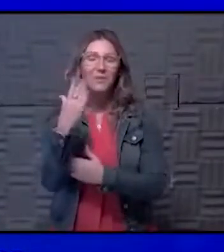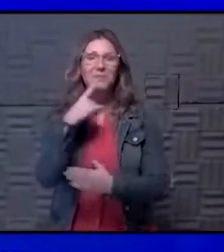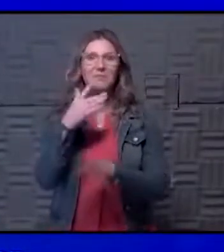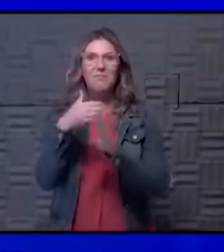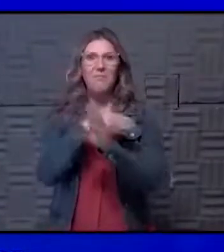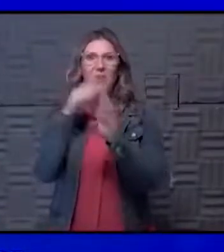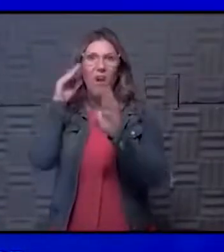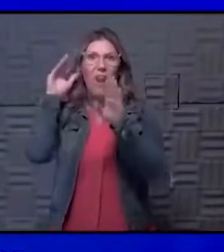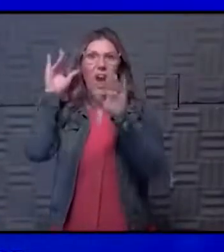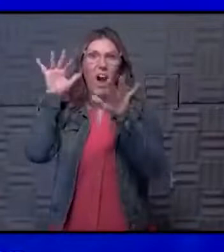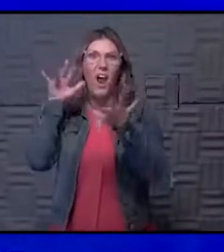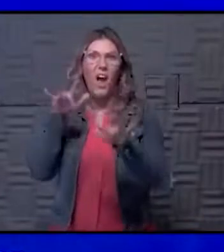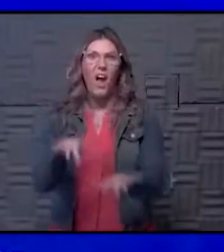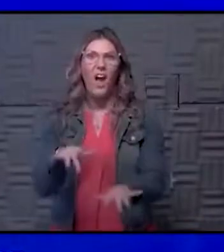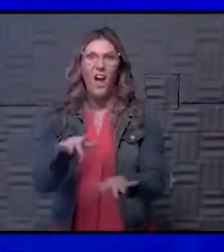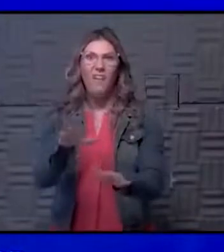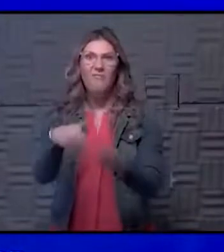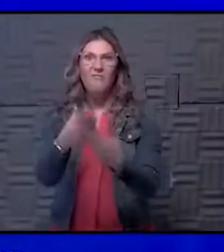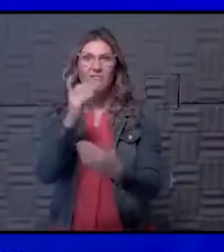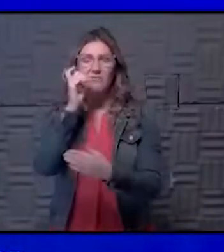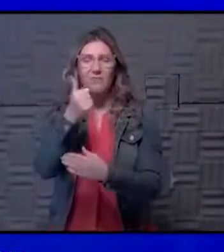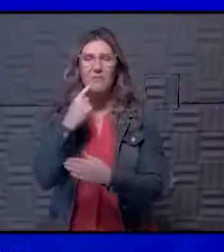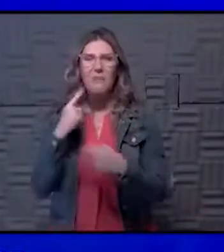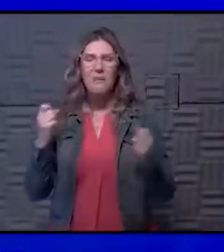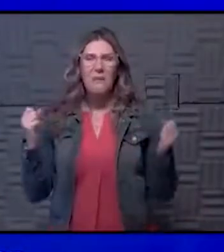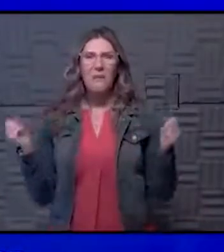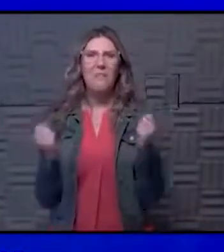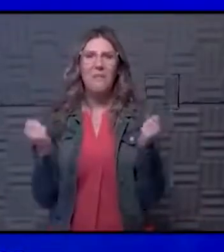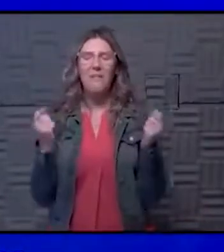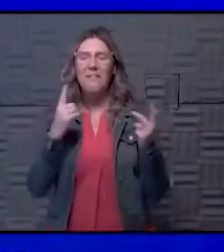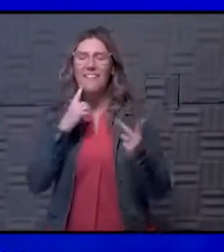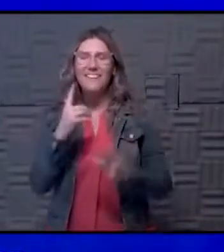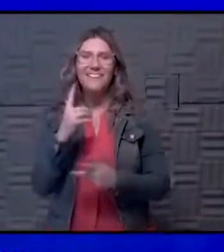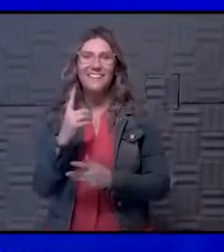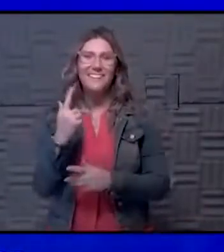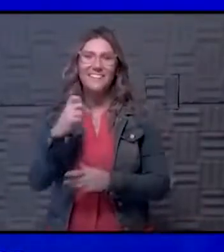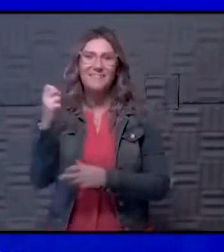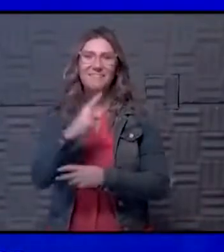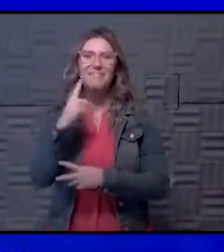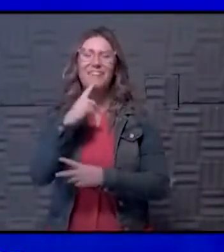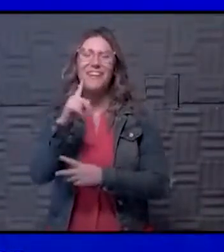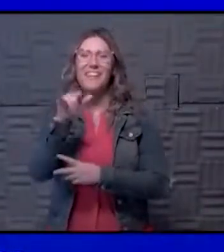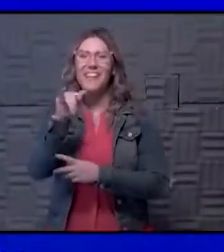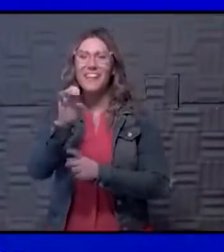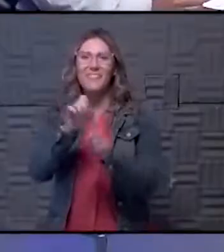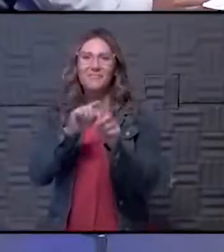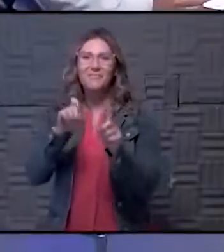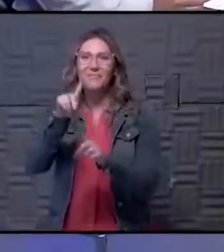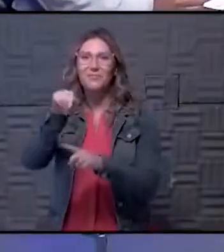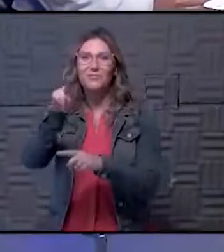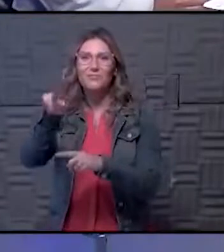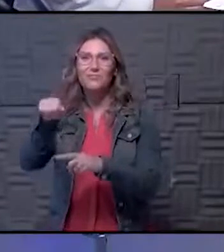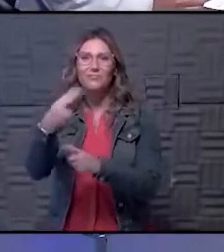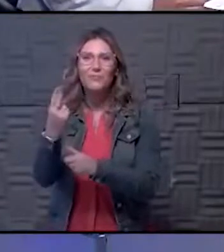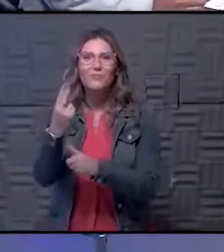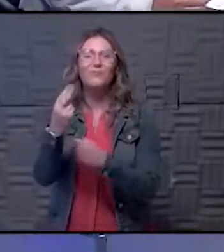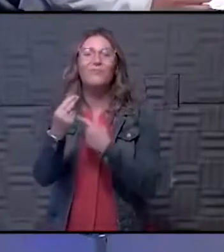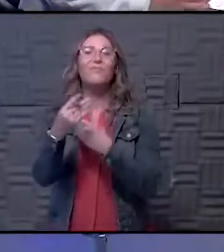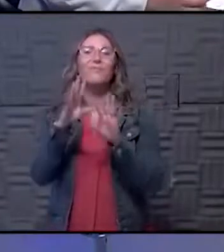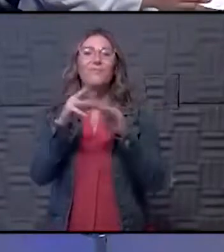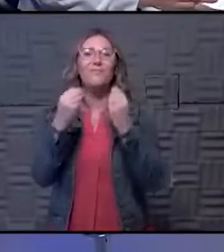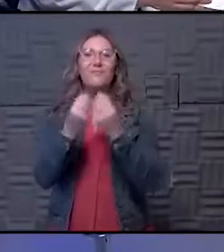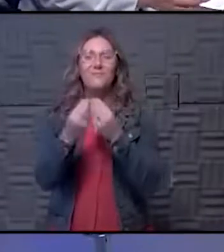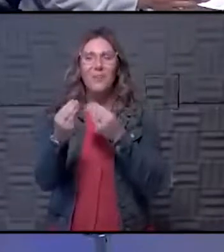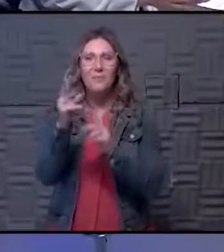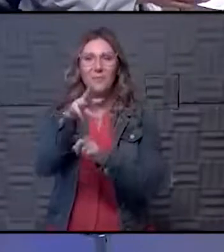snow arrives tomorrow. Oh, man, that just chills me to the bone. Hey, we are back broadcasting live with you from the Dulce Simons Family Studio here at the University of